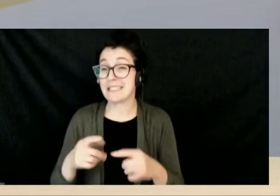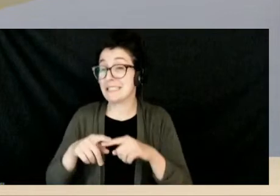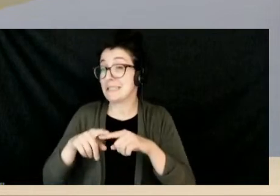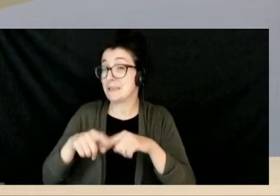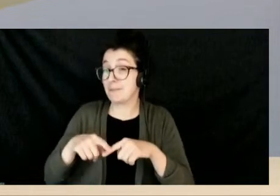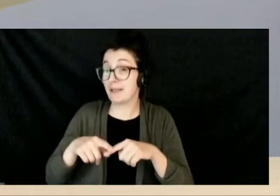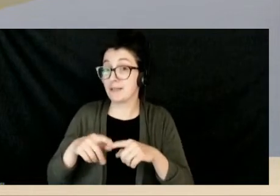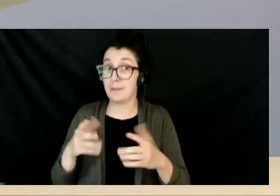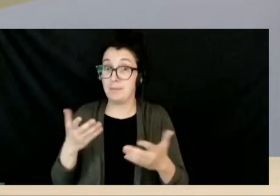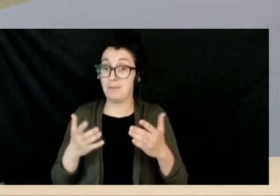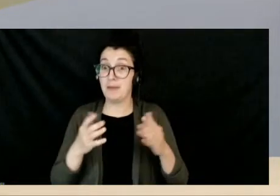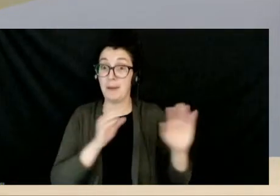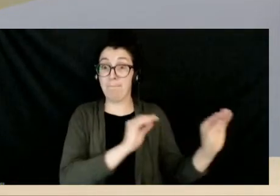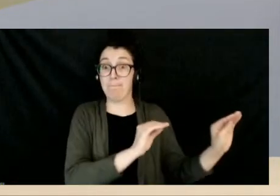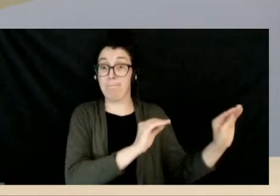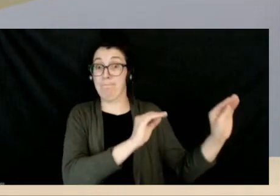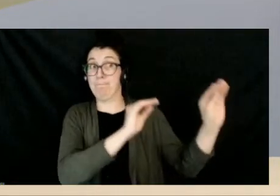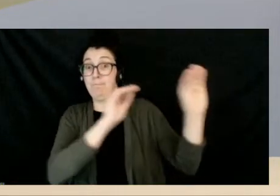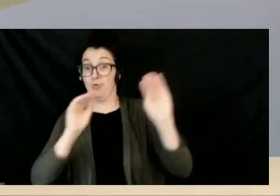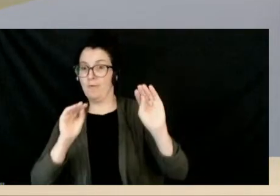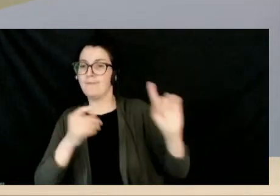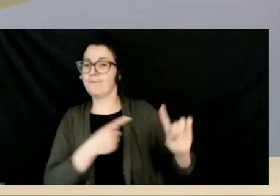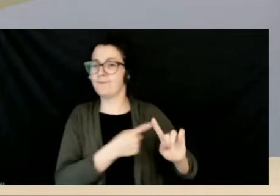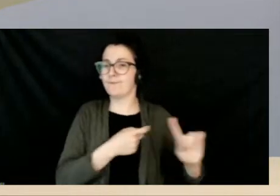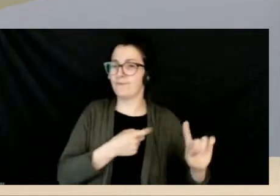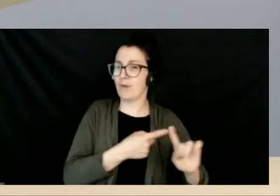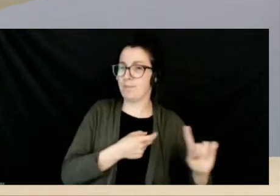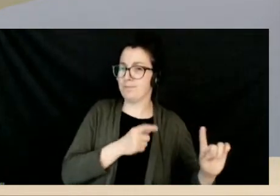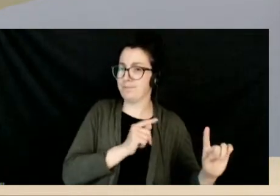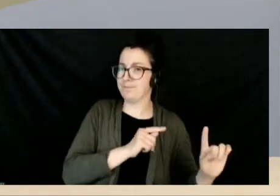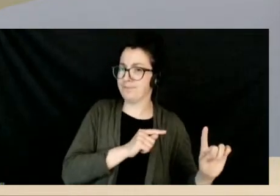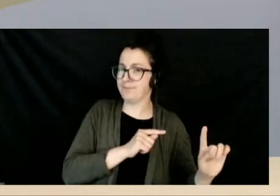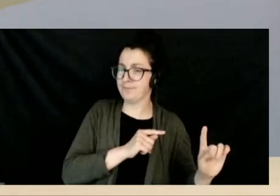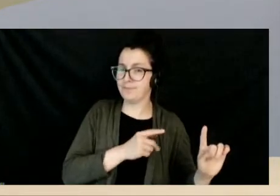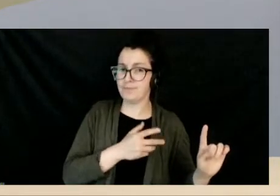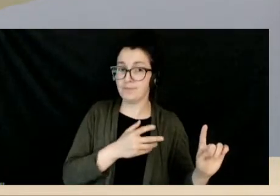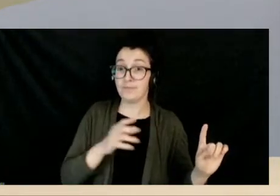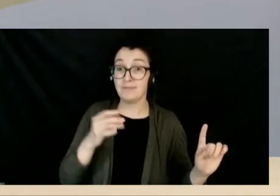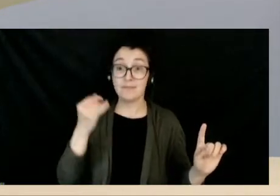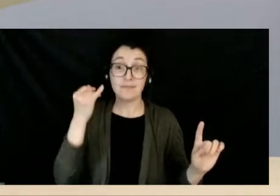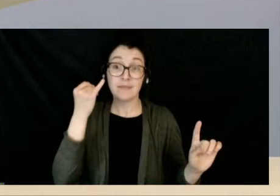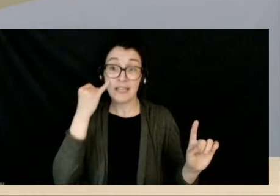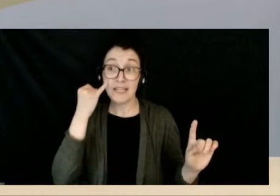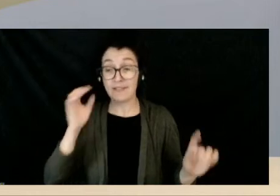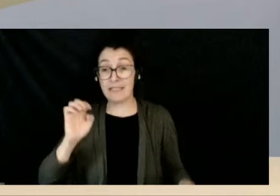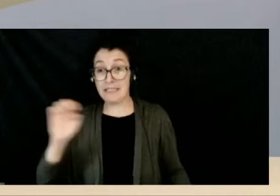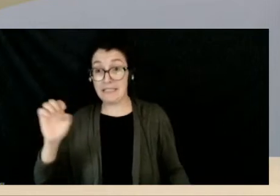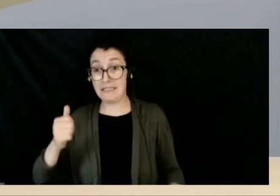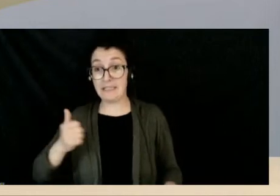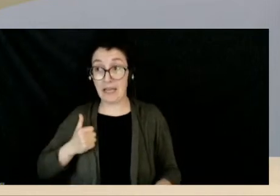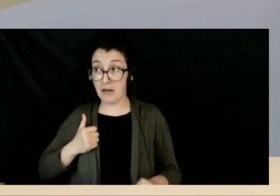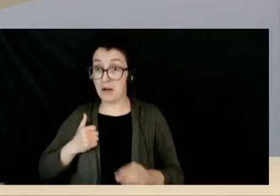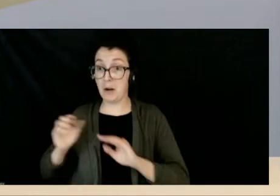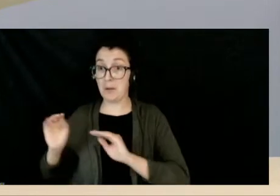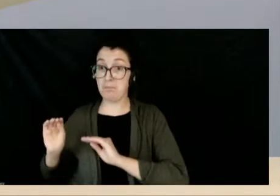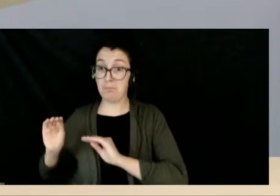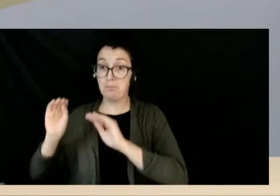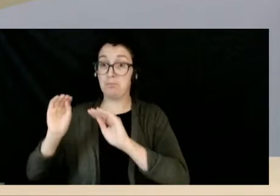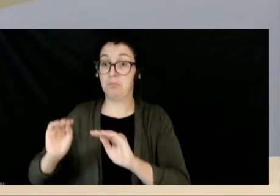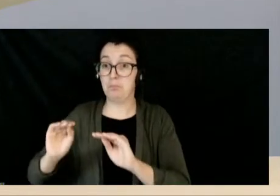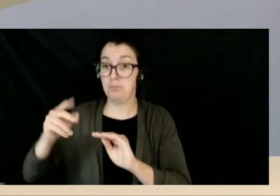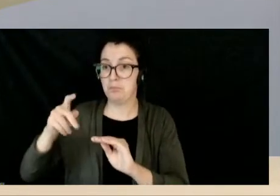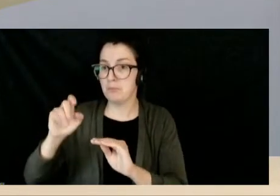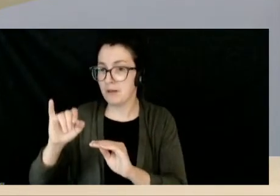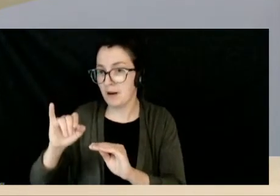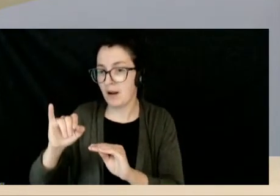from. At this point in time, if you're relocating from within Atlantic Canada, it may look